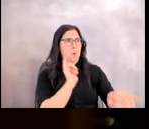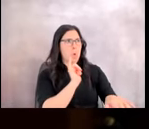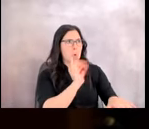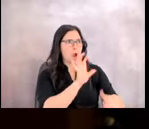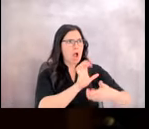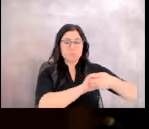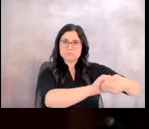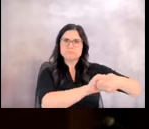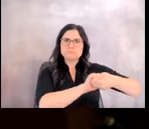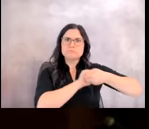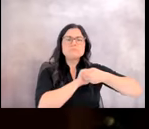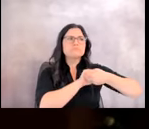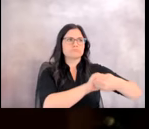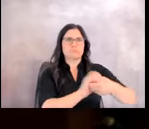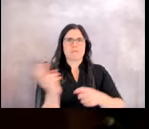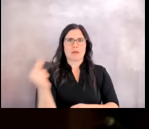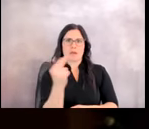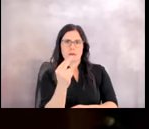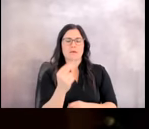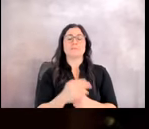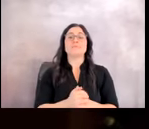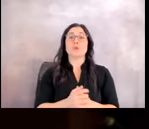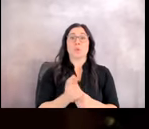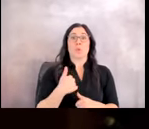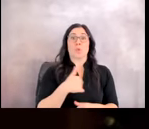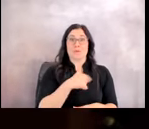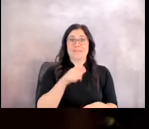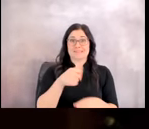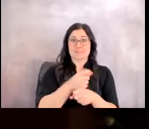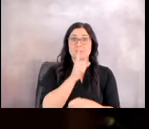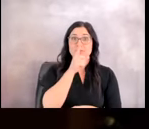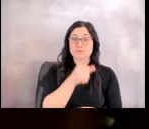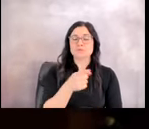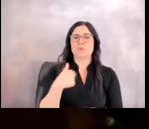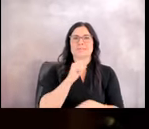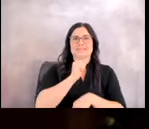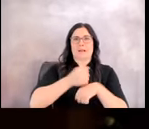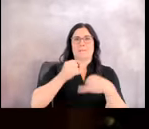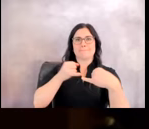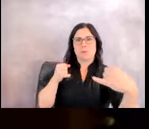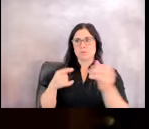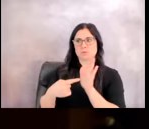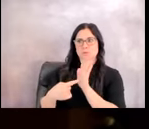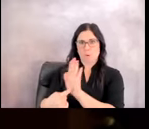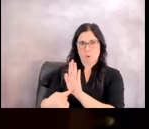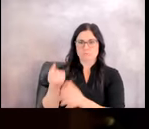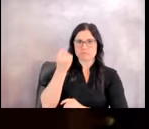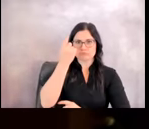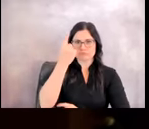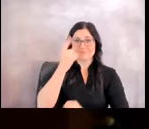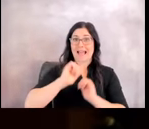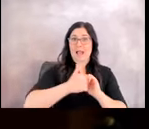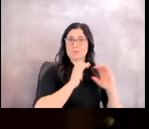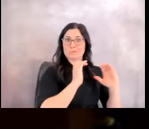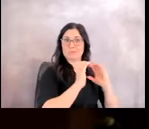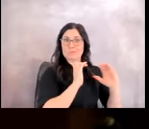people understand different perspectives. So we need to make sure that we're setting the parameters about engaging in